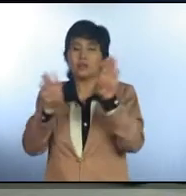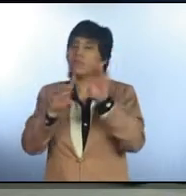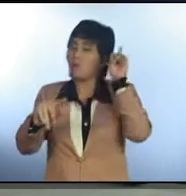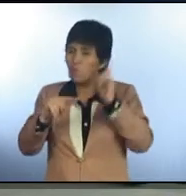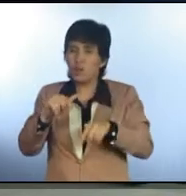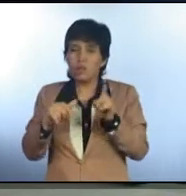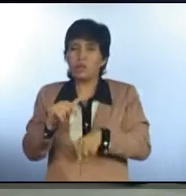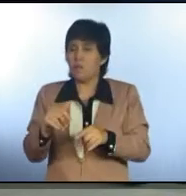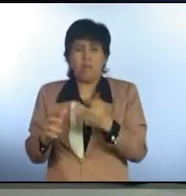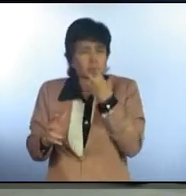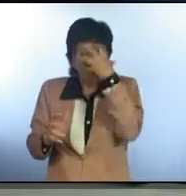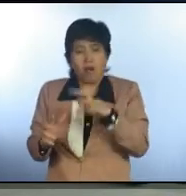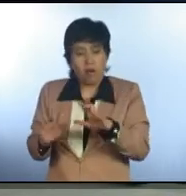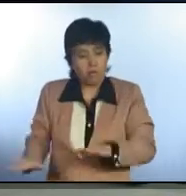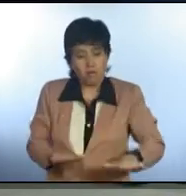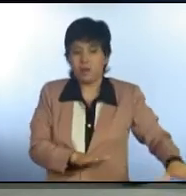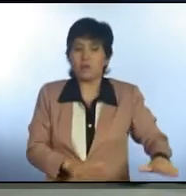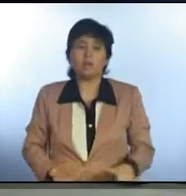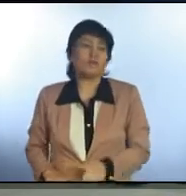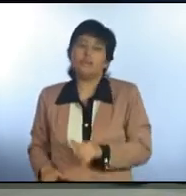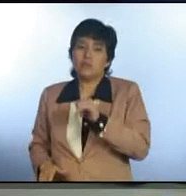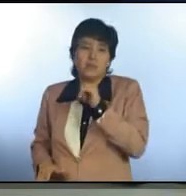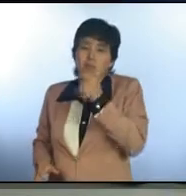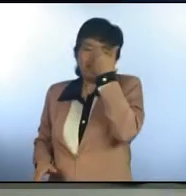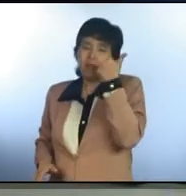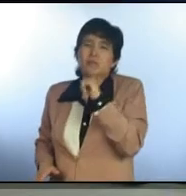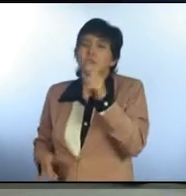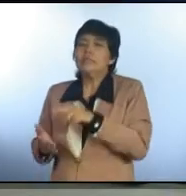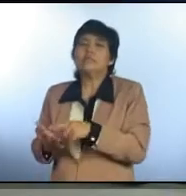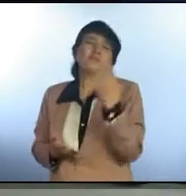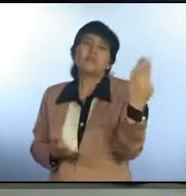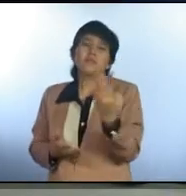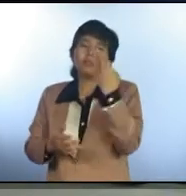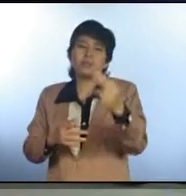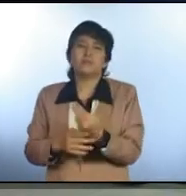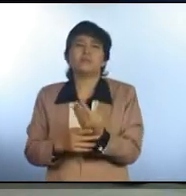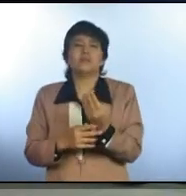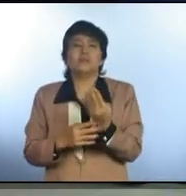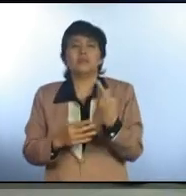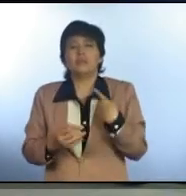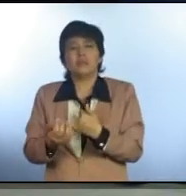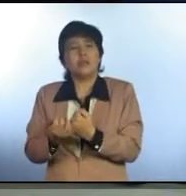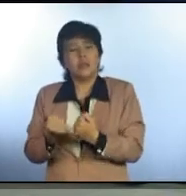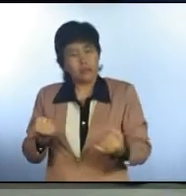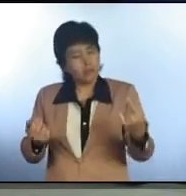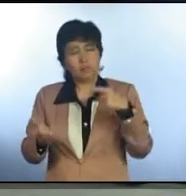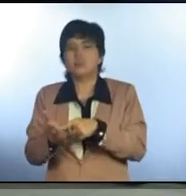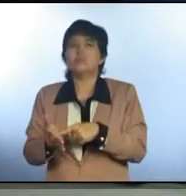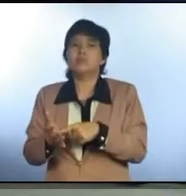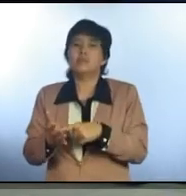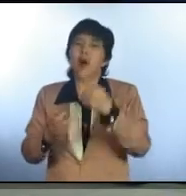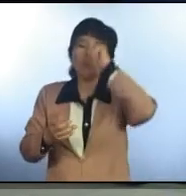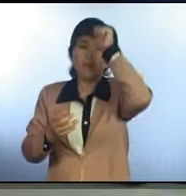scold the children. You cannot scold the students, okay? It's not their fault. This is a nature of human. We are born in this way,